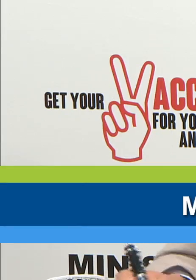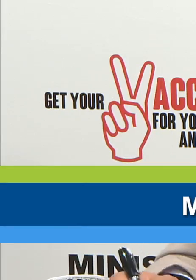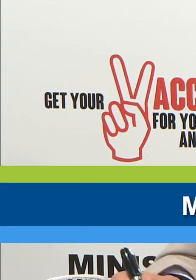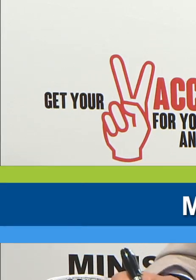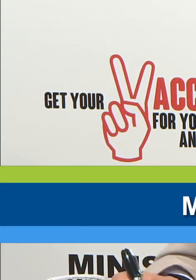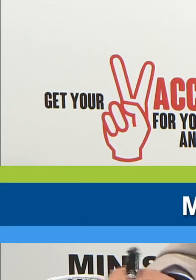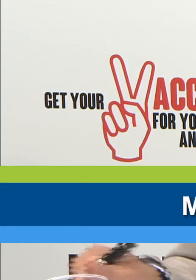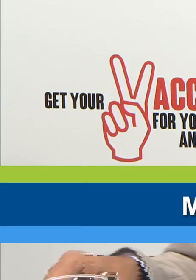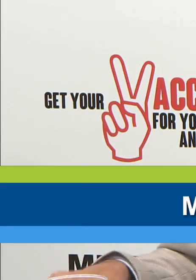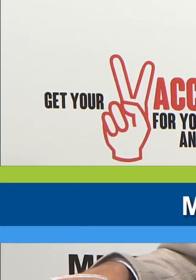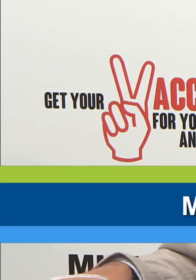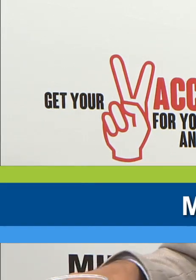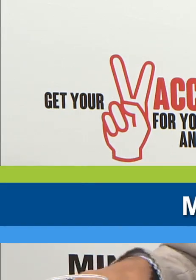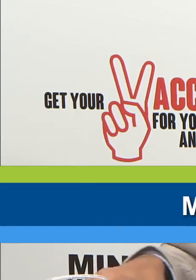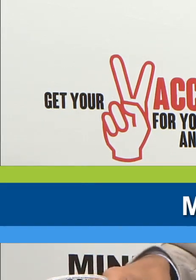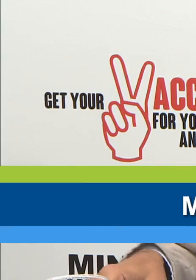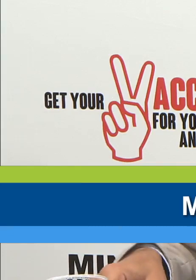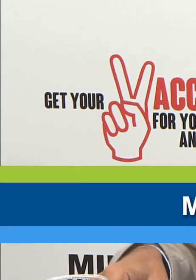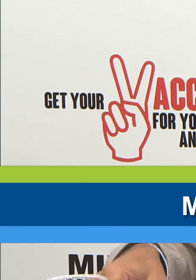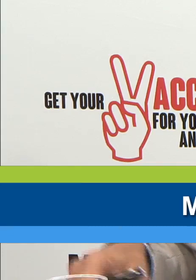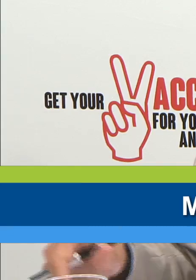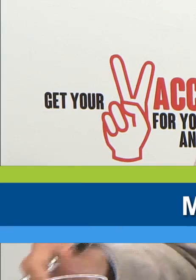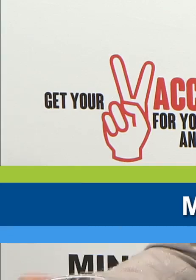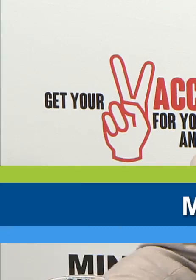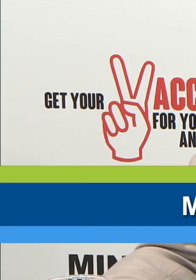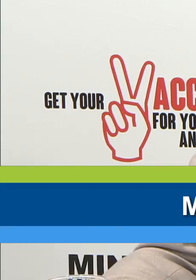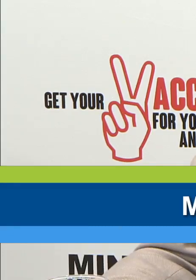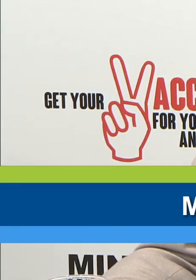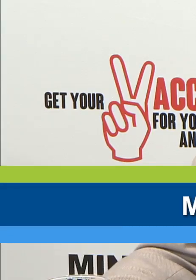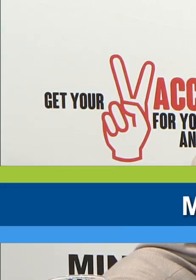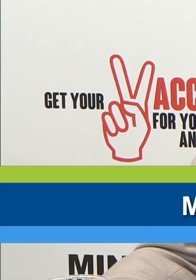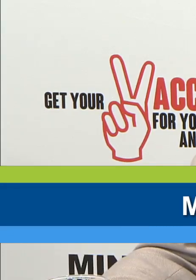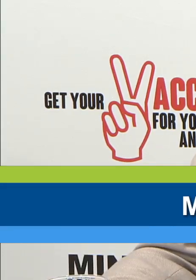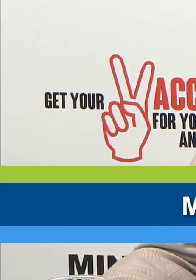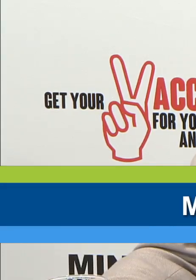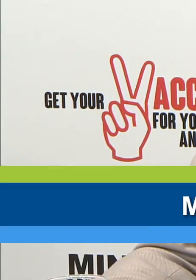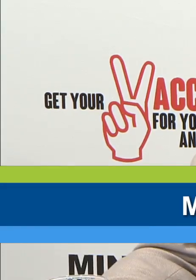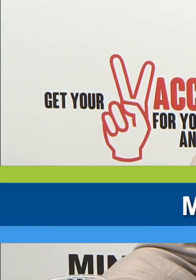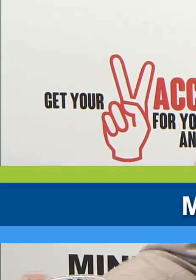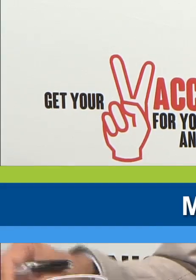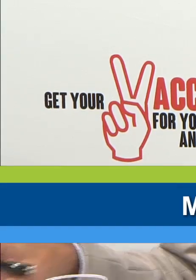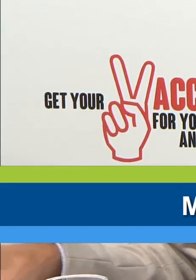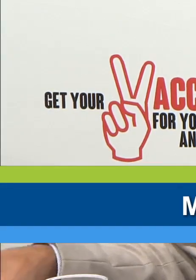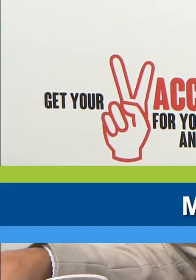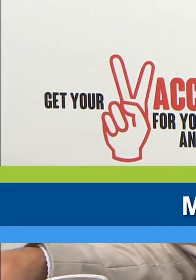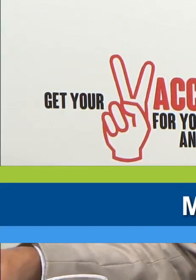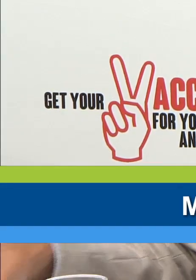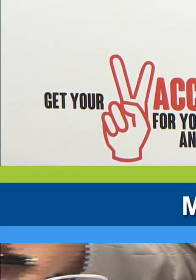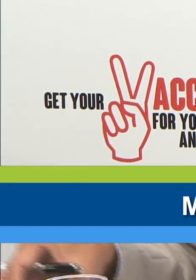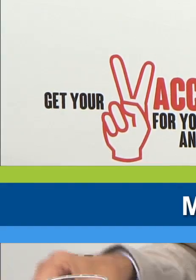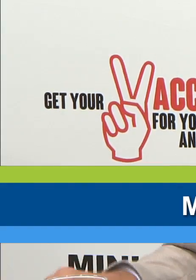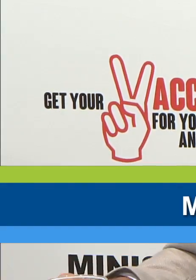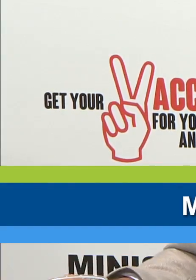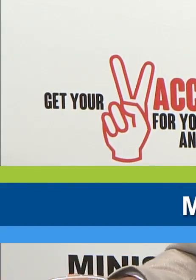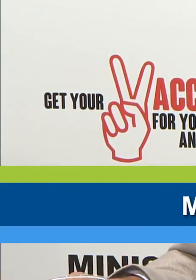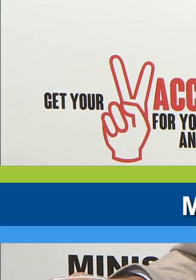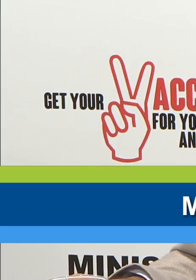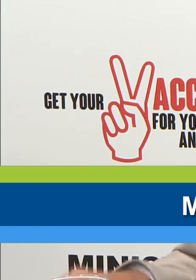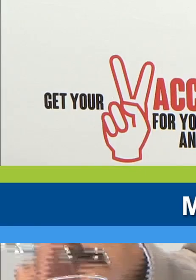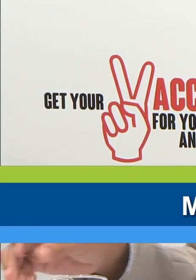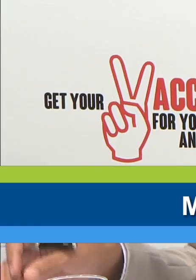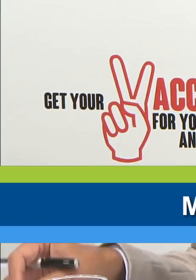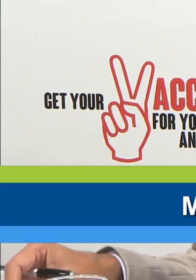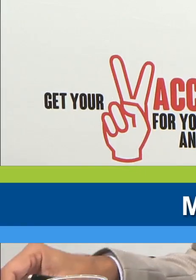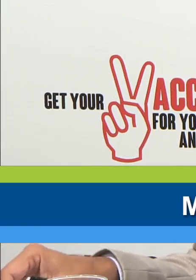do you anticipate that there will be a rush for that particular vaccine from first world countries? And does the non-disclosure agreement that